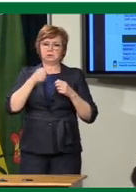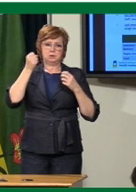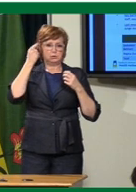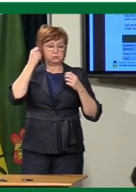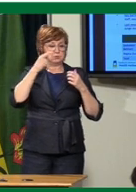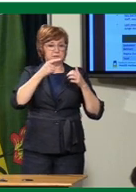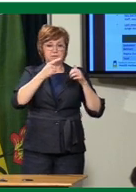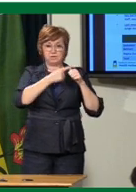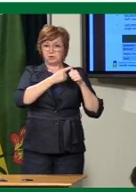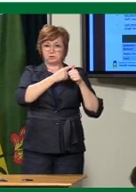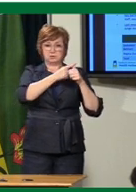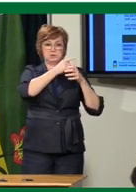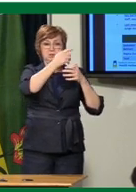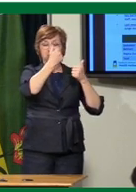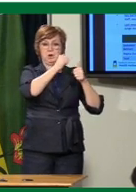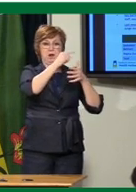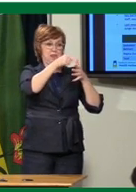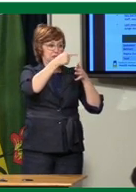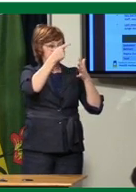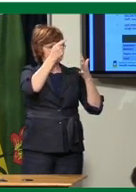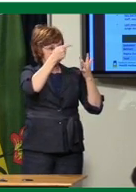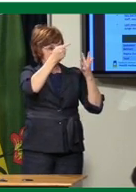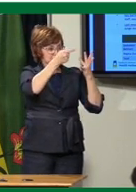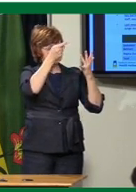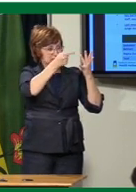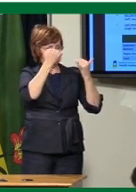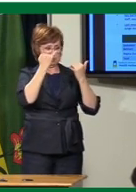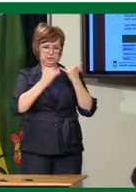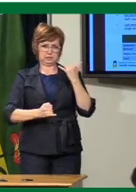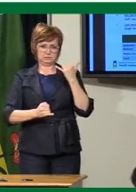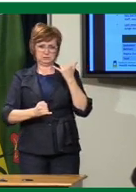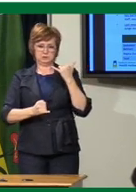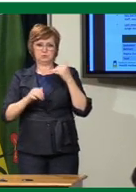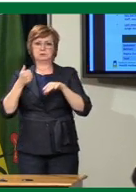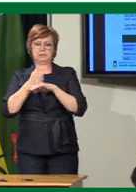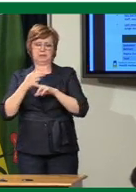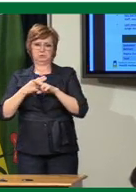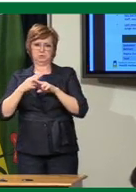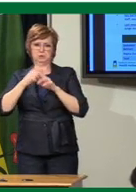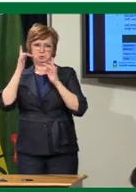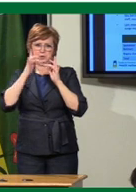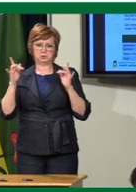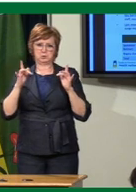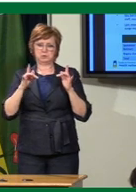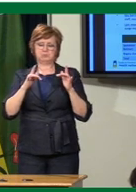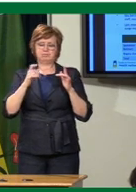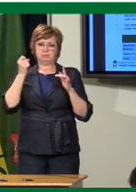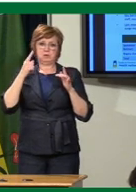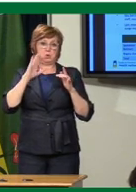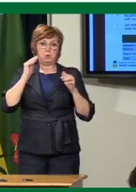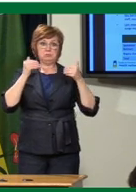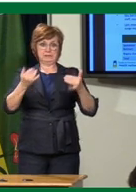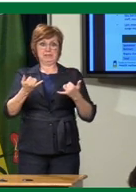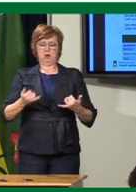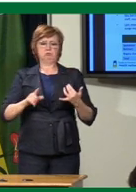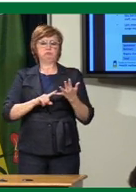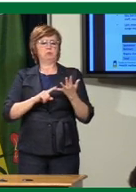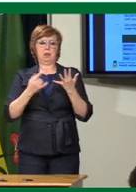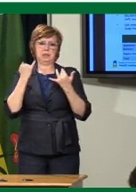when we have used every other step in our response plan, every other surge space.